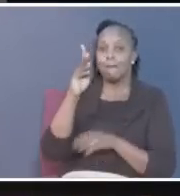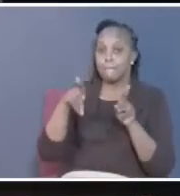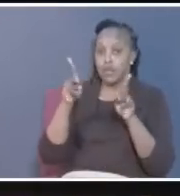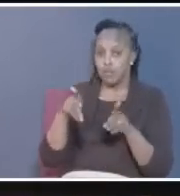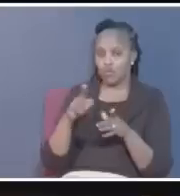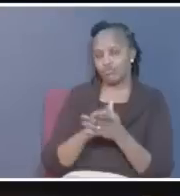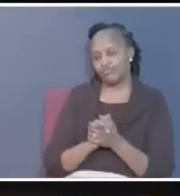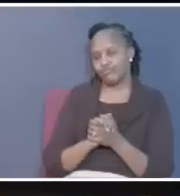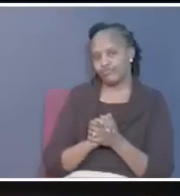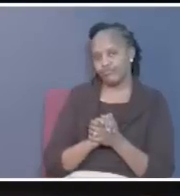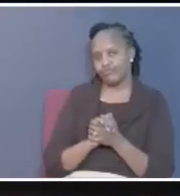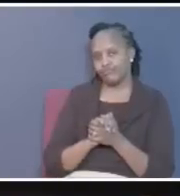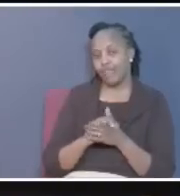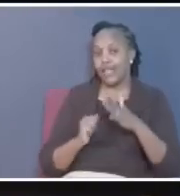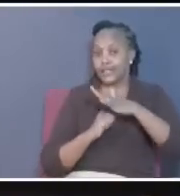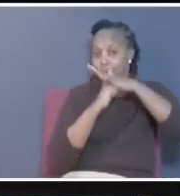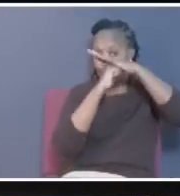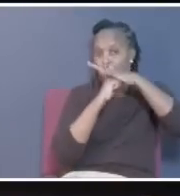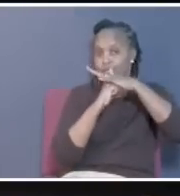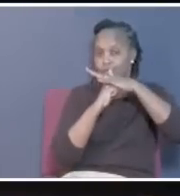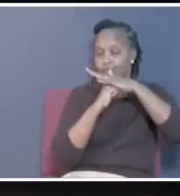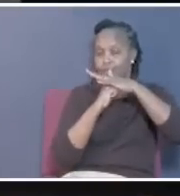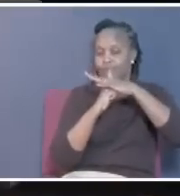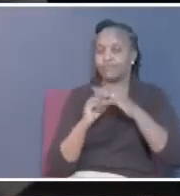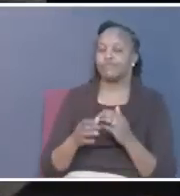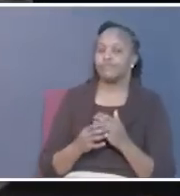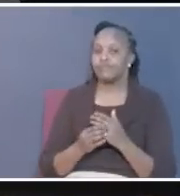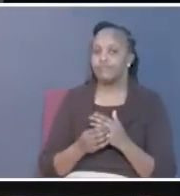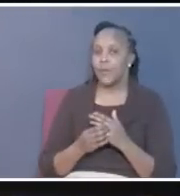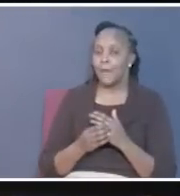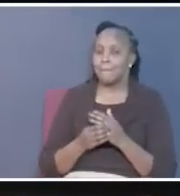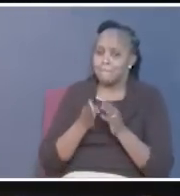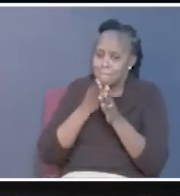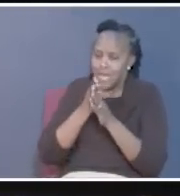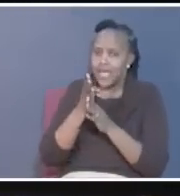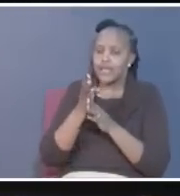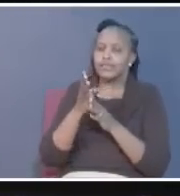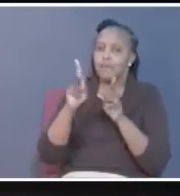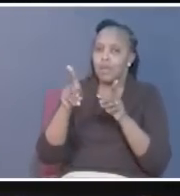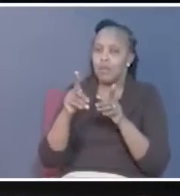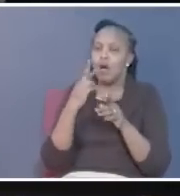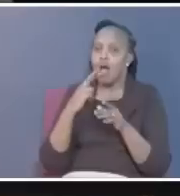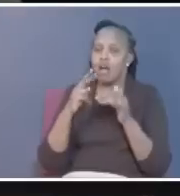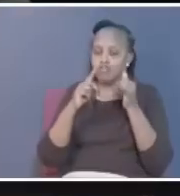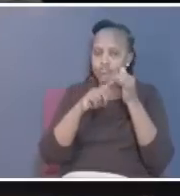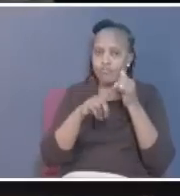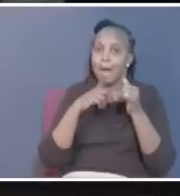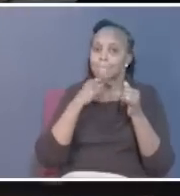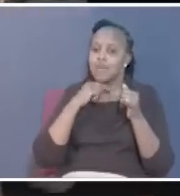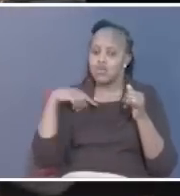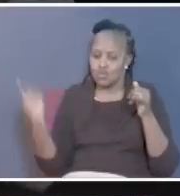I'd call some supporting characters. The main characters are, 1, the man who was beaten and